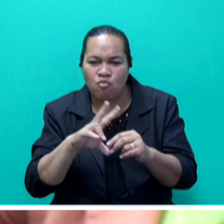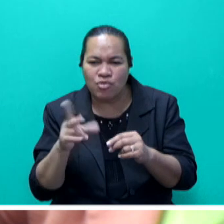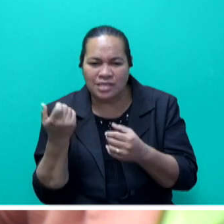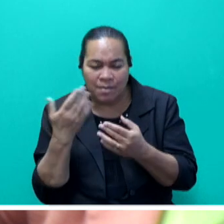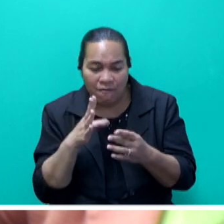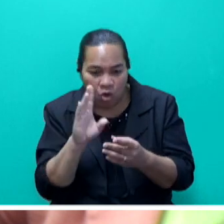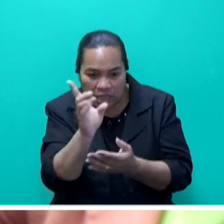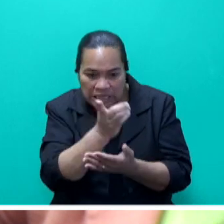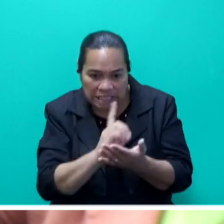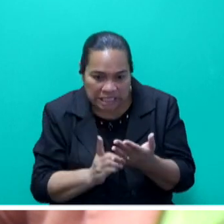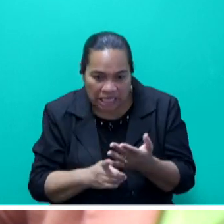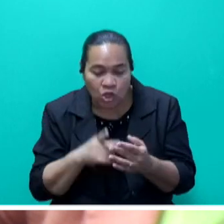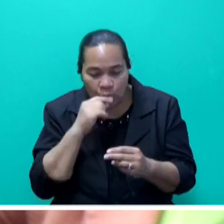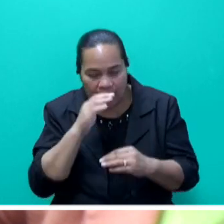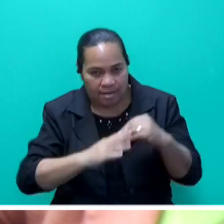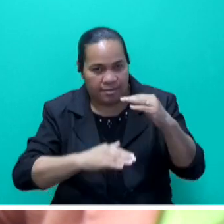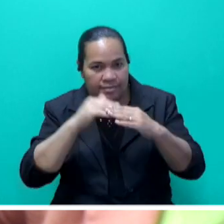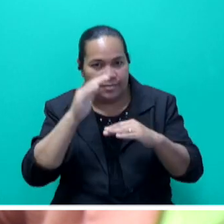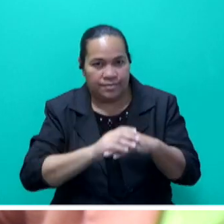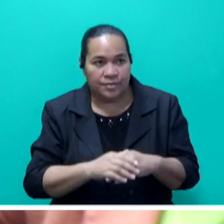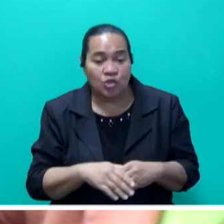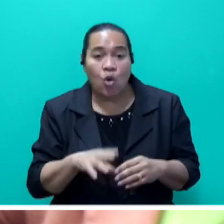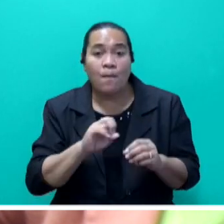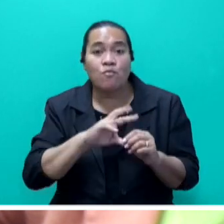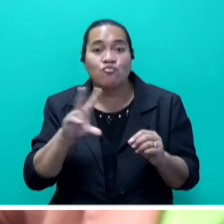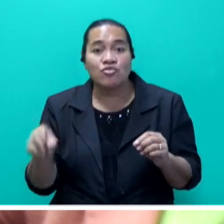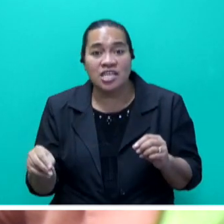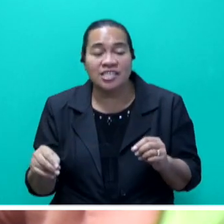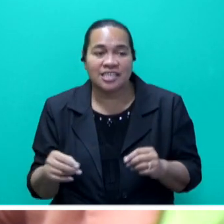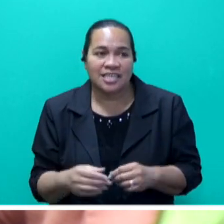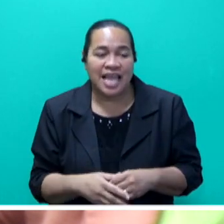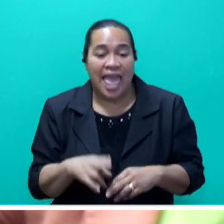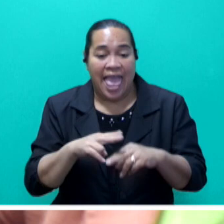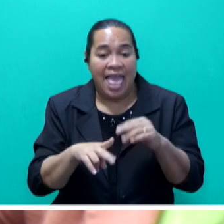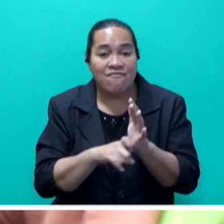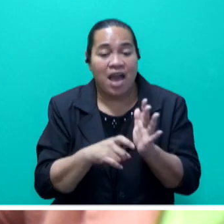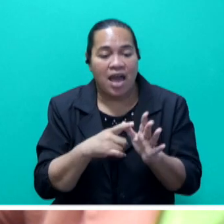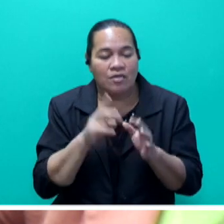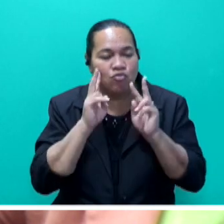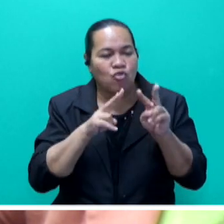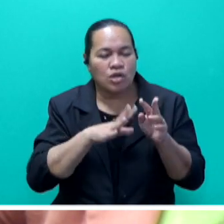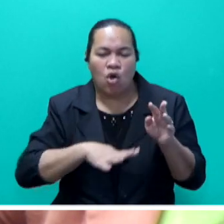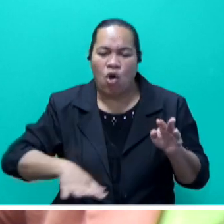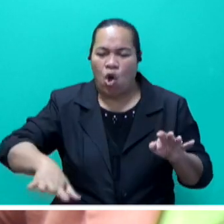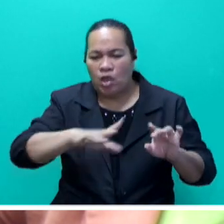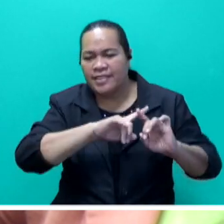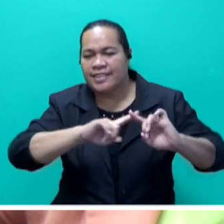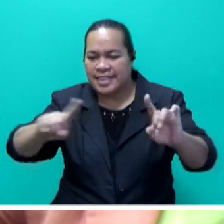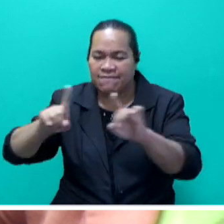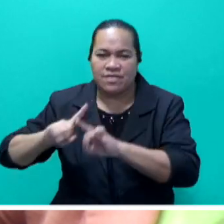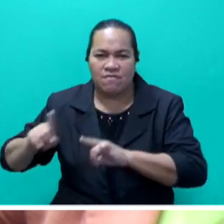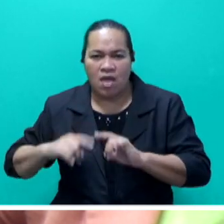design, supply, and construction of these bridges. So in terms of bridges, Mr. Speaker, sir, FRA has looked at the whole number of bridges that we have in